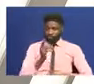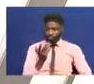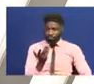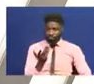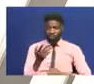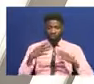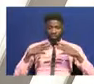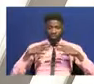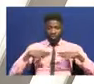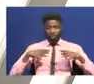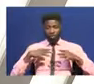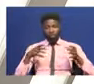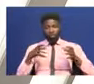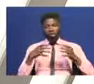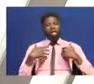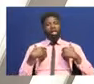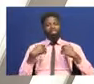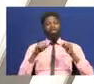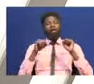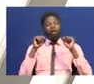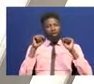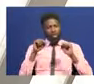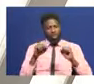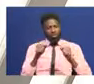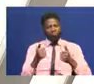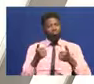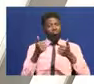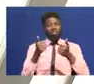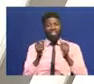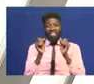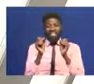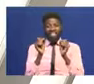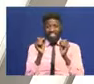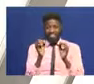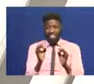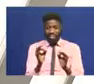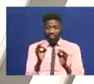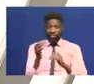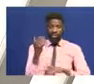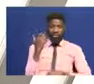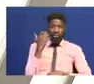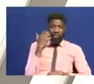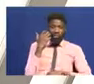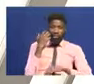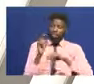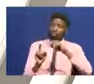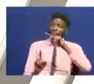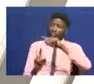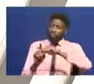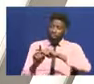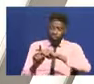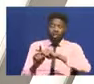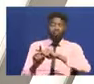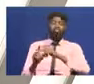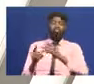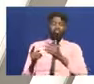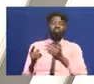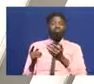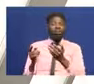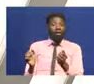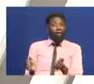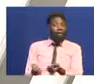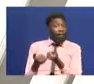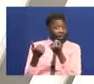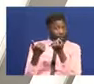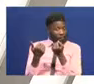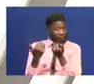people who are healthy are helped to stay well. Those who become unwell go into the curative arm, and those who, for whatever reason, have